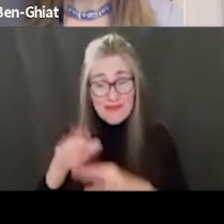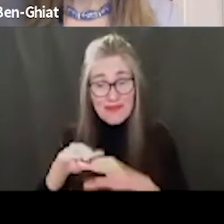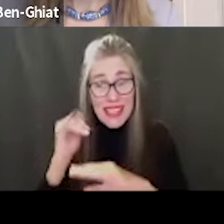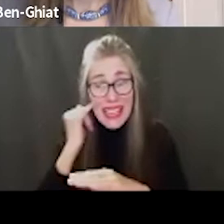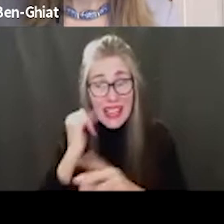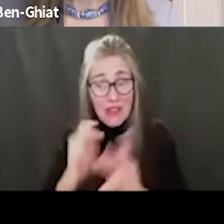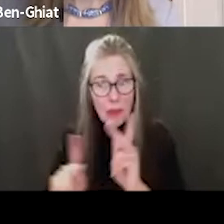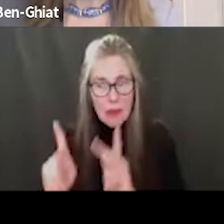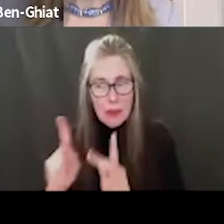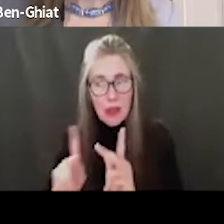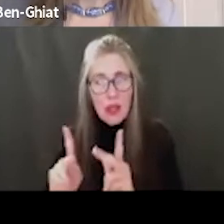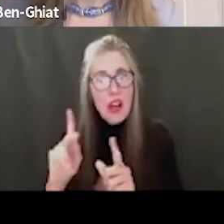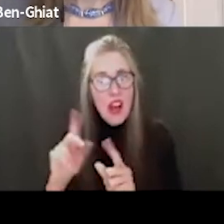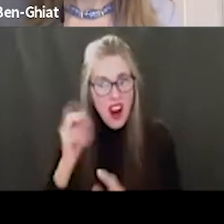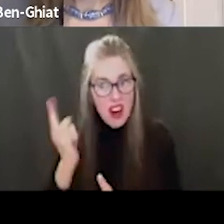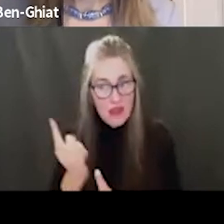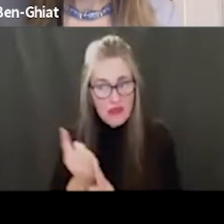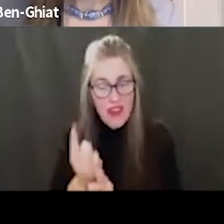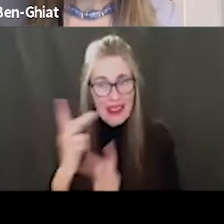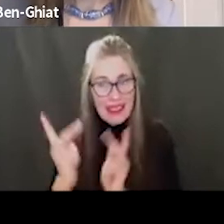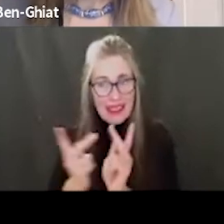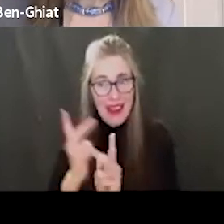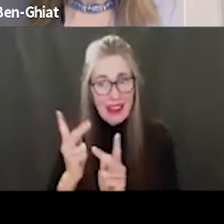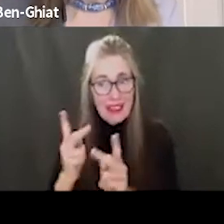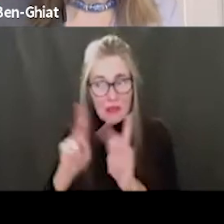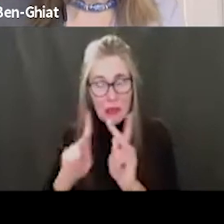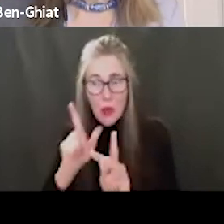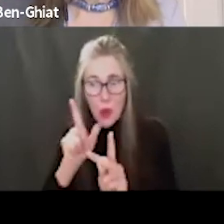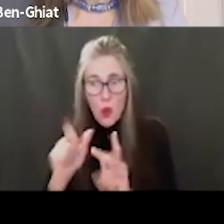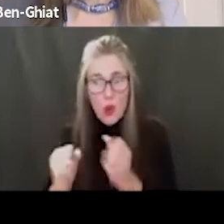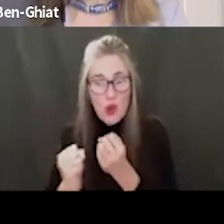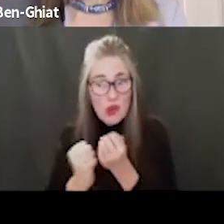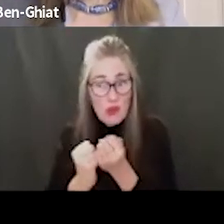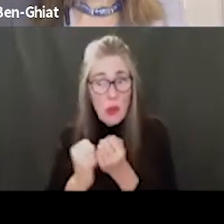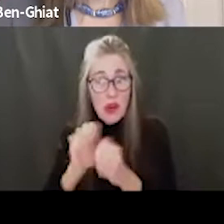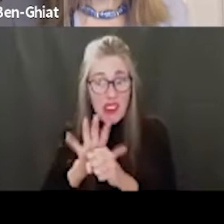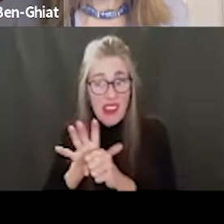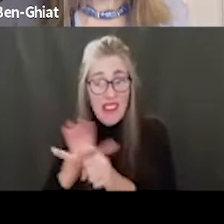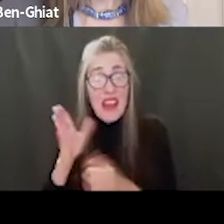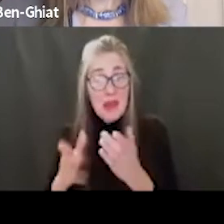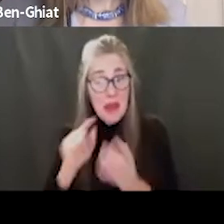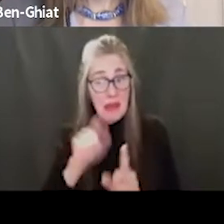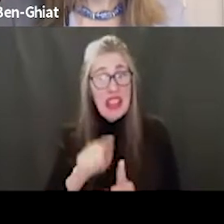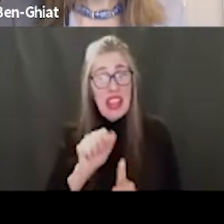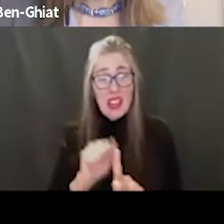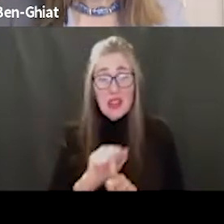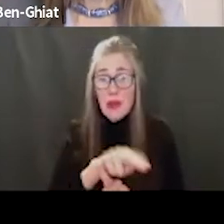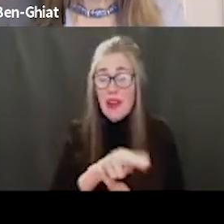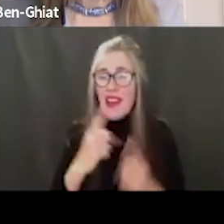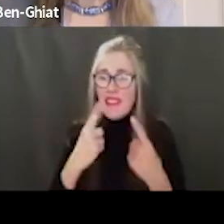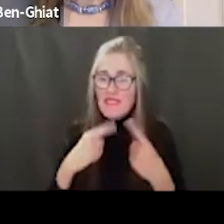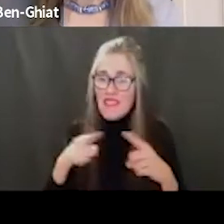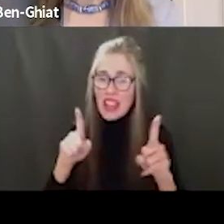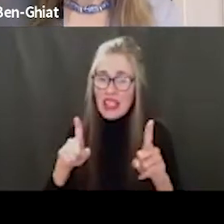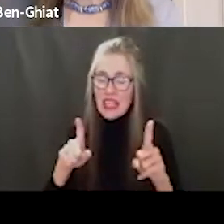sufficiently compromised, it could have been a different outcome. And finally, Trump channeled